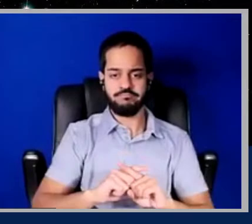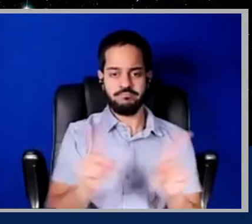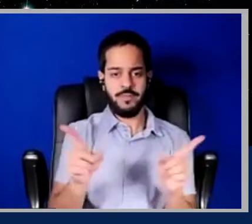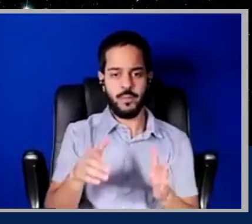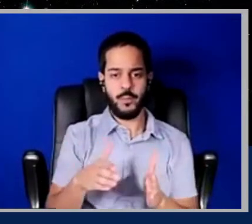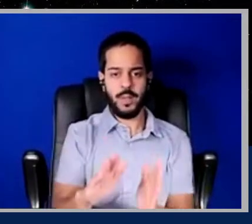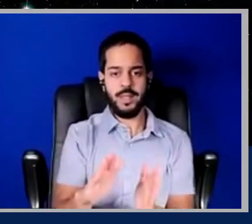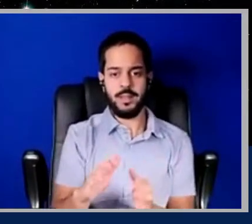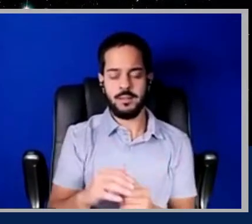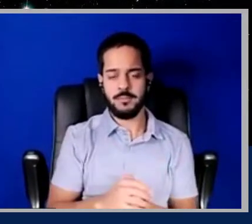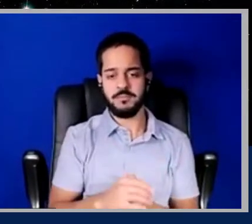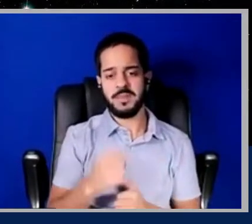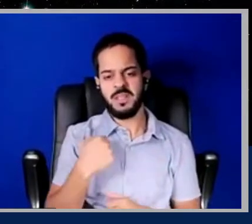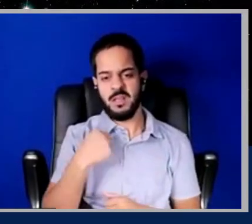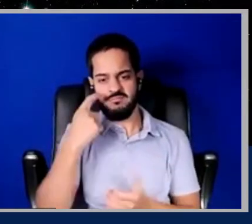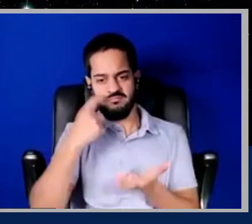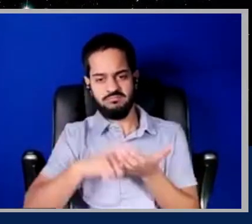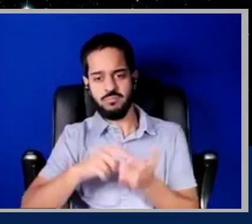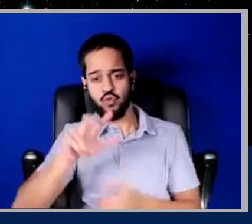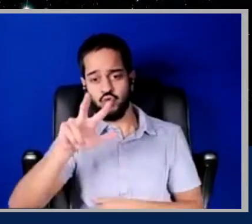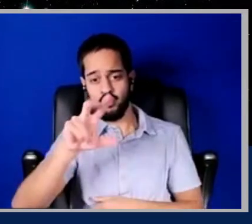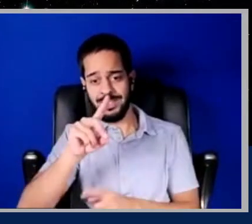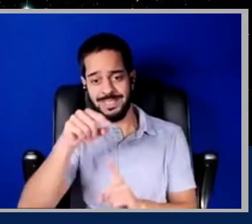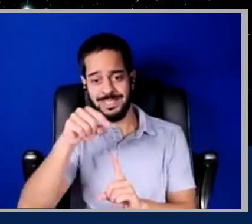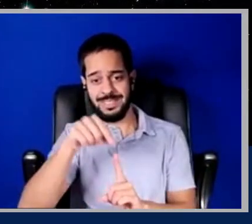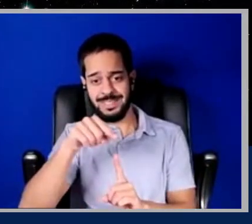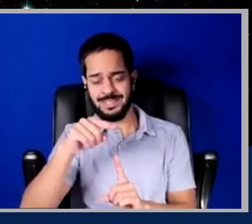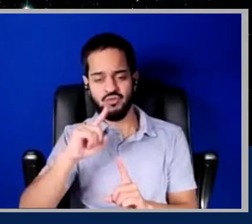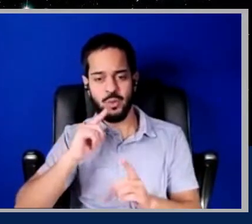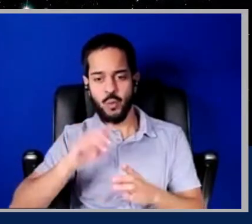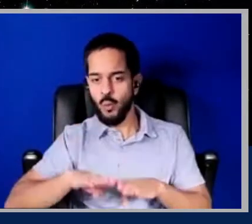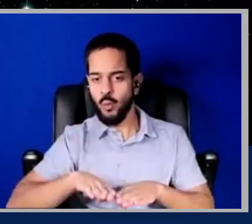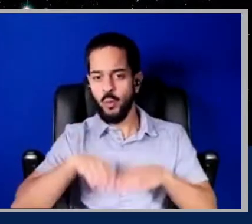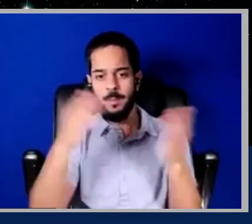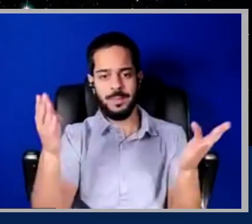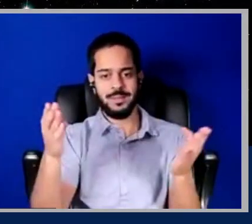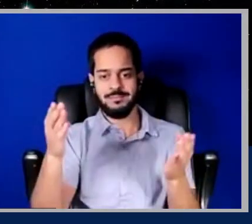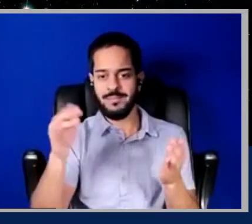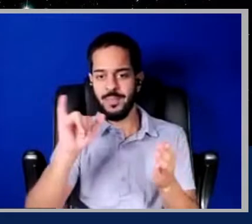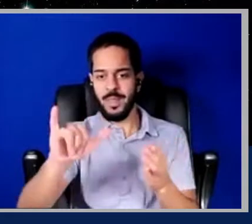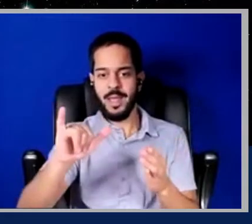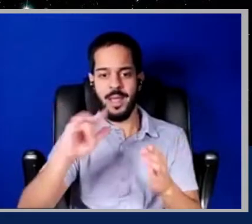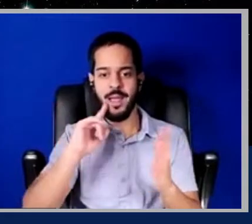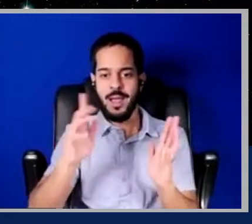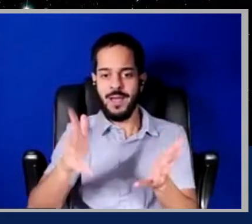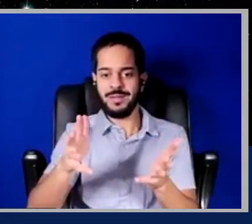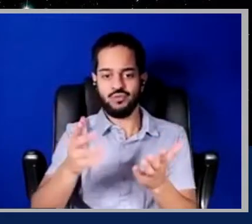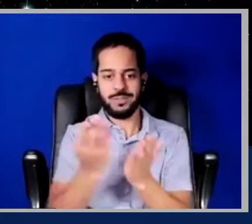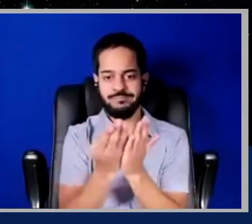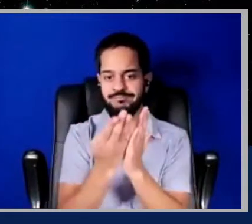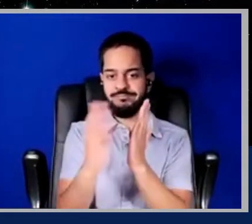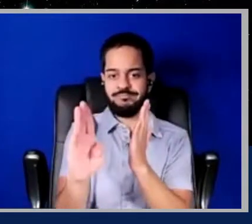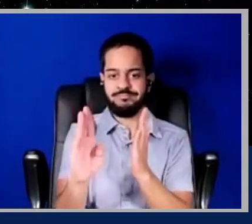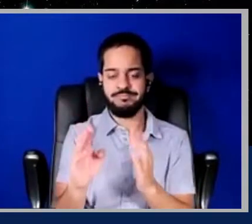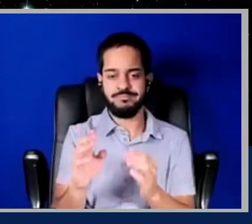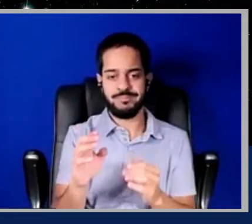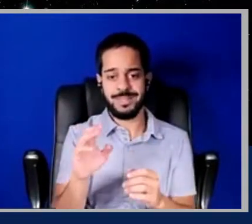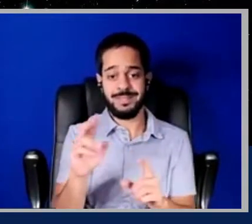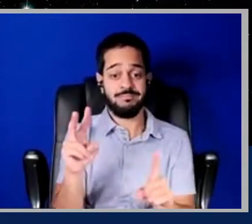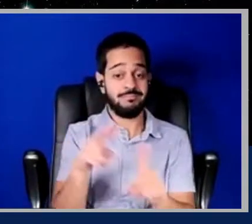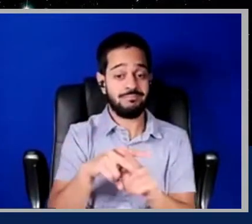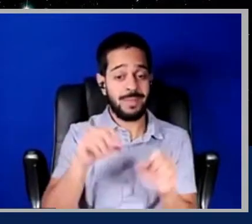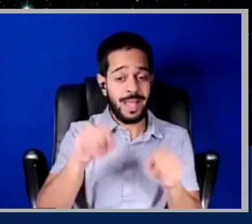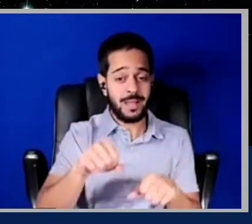with the 3D prints, that it really opens up a conversation, right? When you talk about just something like scale, right? That this